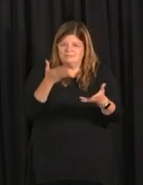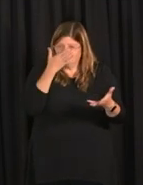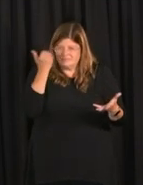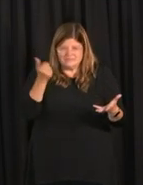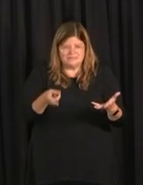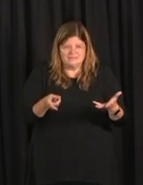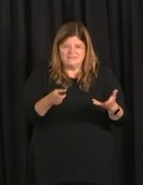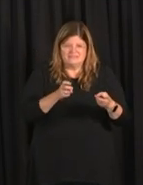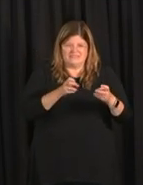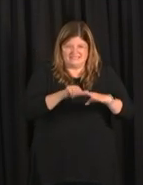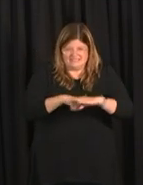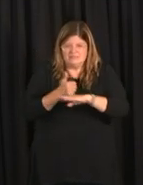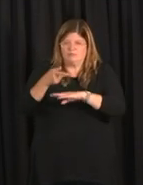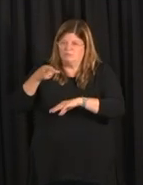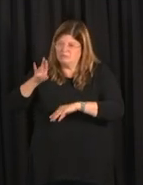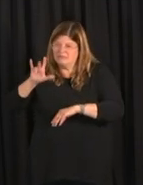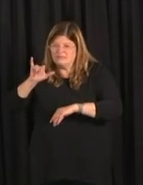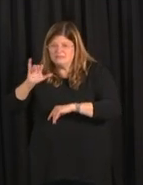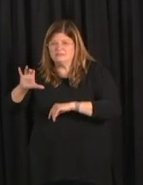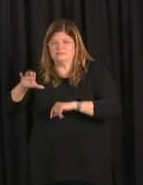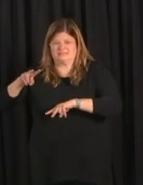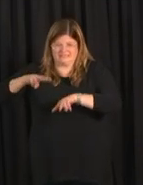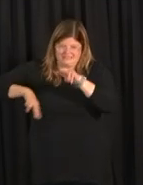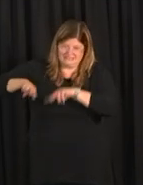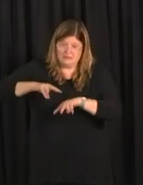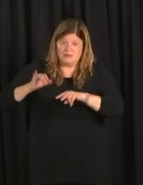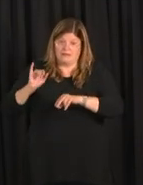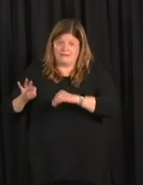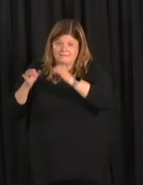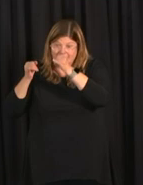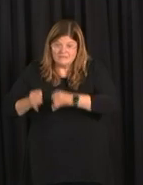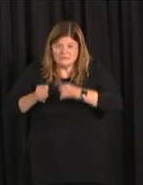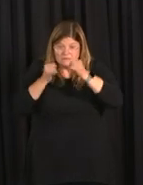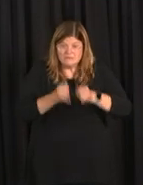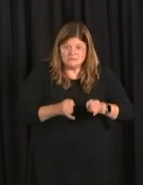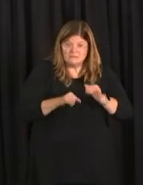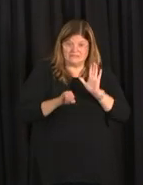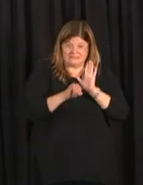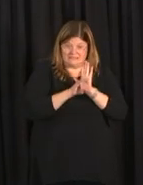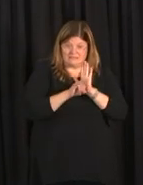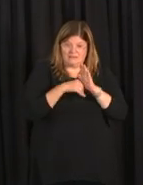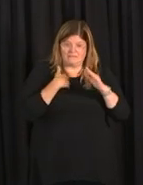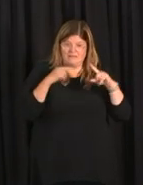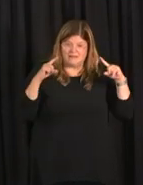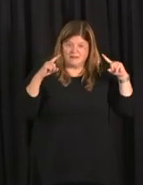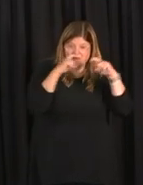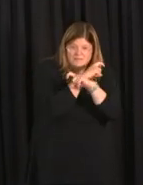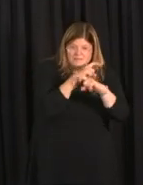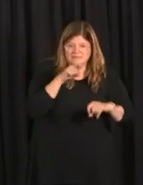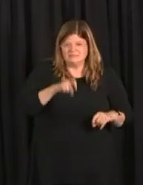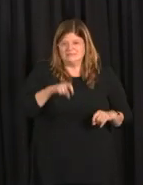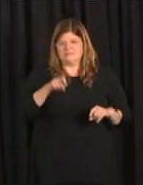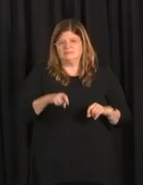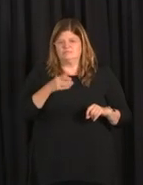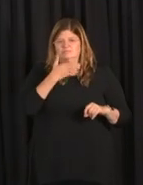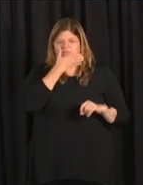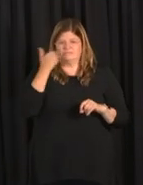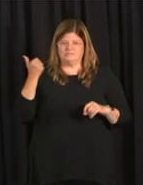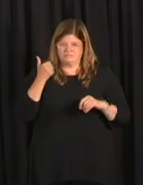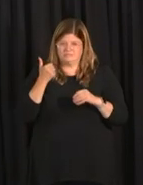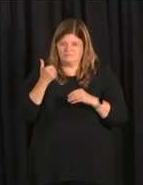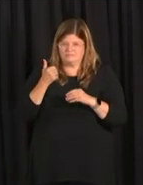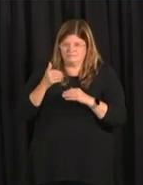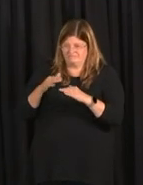implement public health monitoring, or if the individual has been identified as having complex needs that would be better met